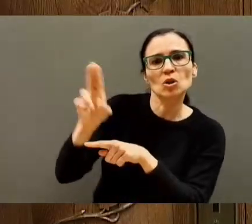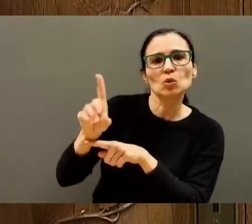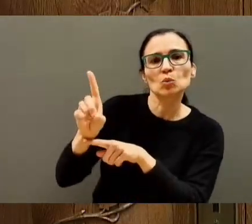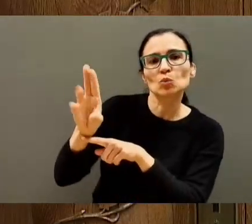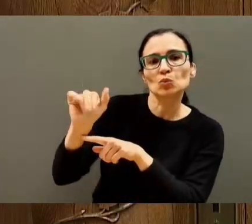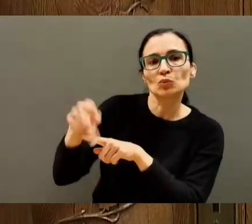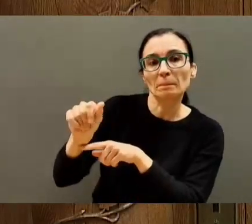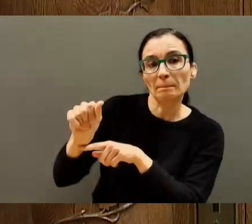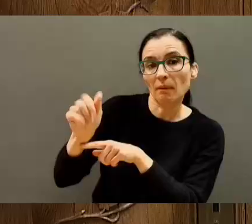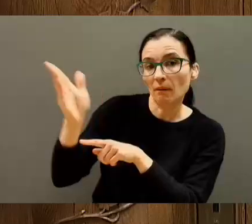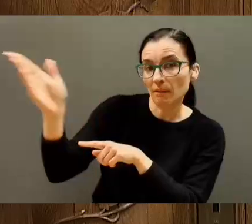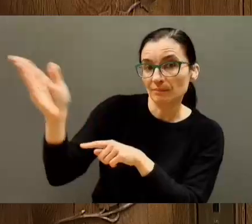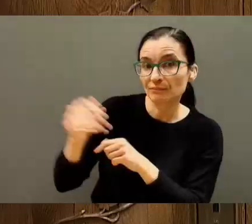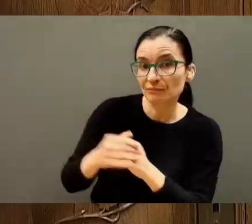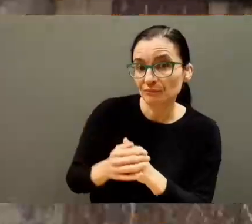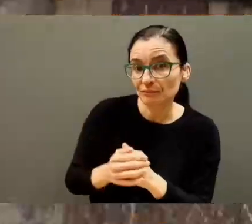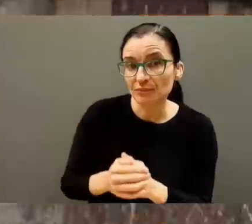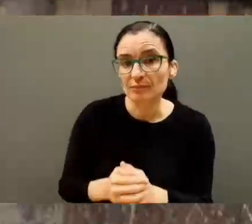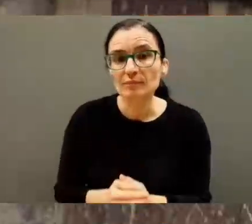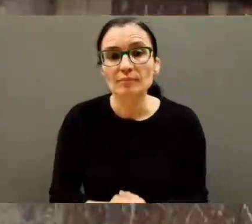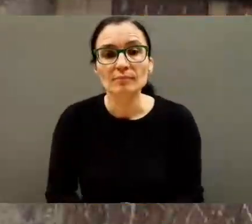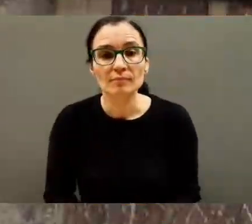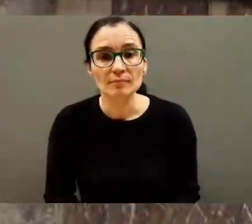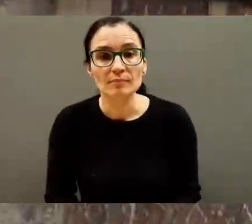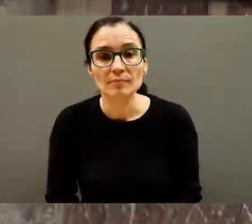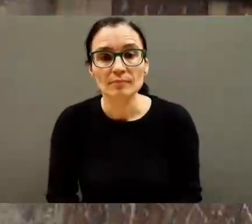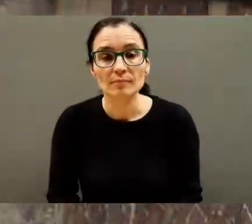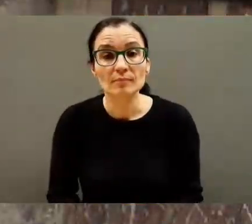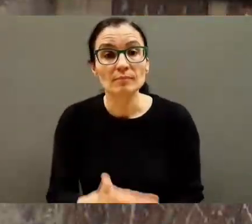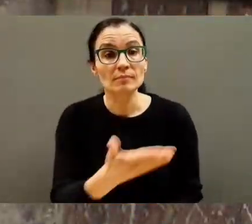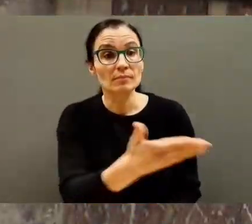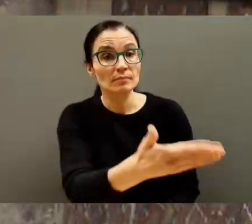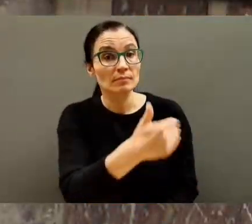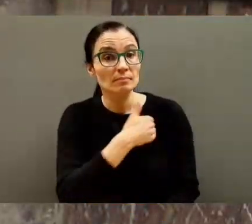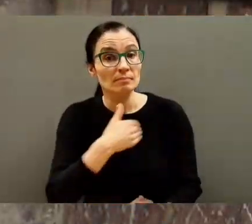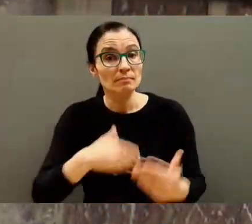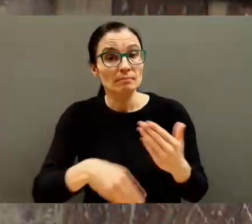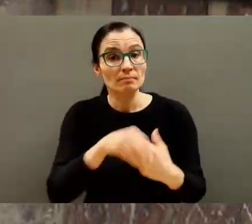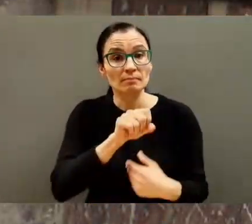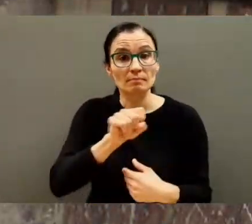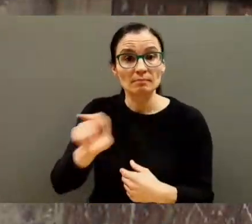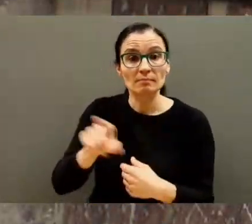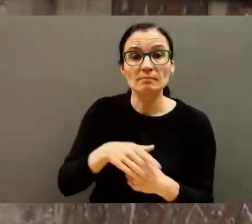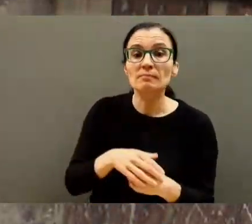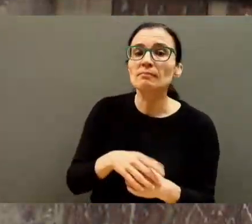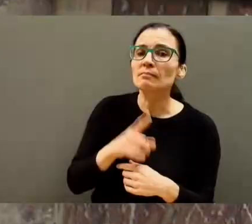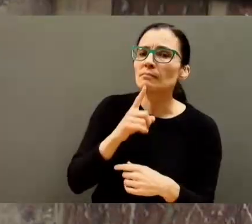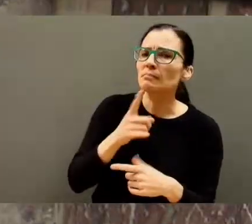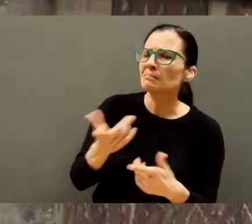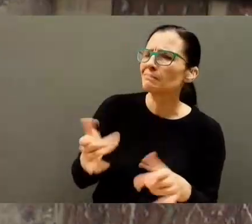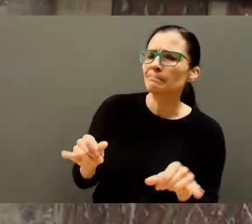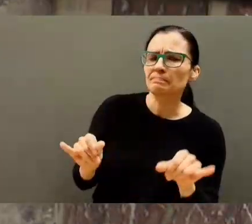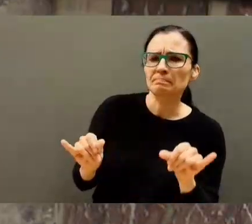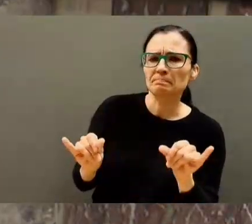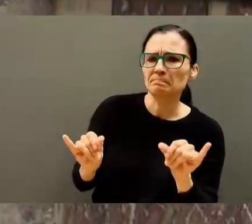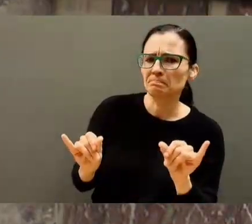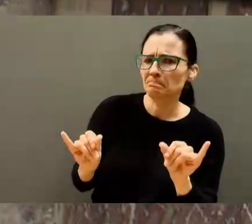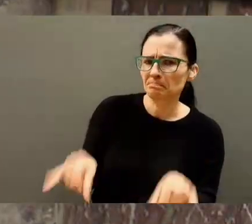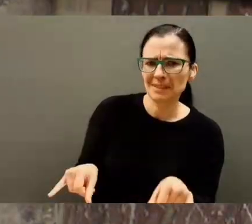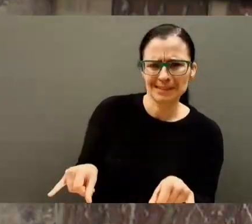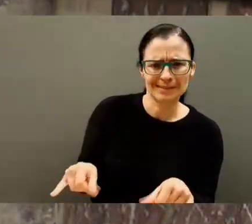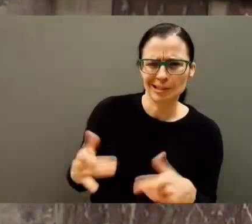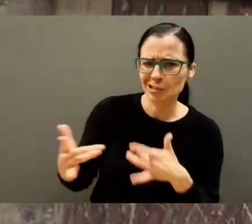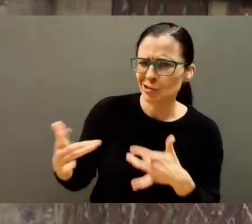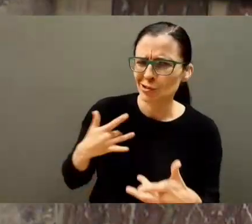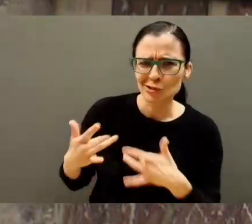Member supplemental. Well, thank you, Mr. Speaker, but the concerns are still clearly there. In addition to this, the UBCIC has said, and